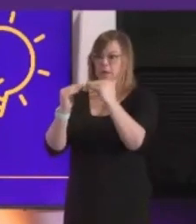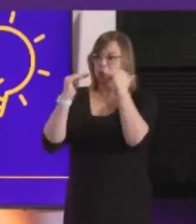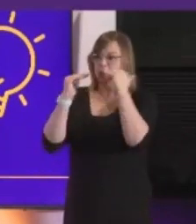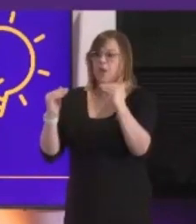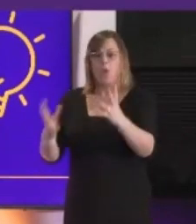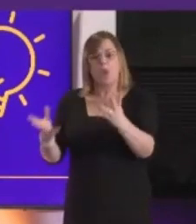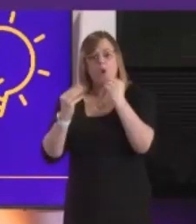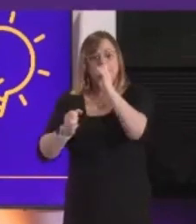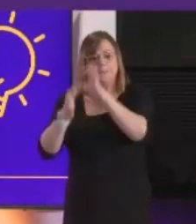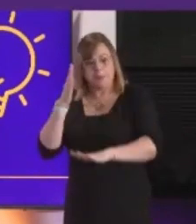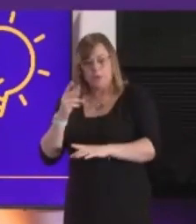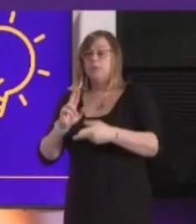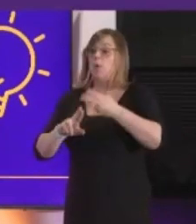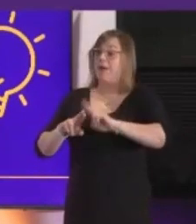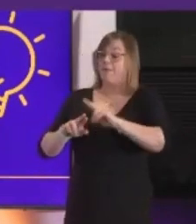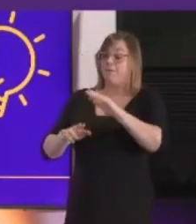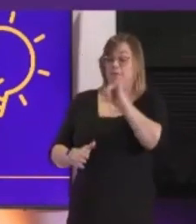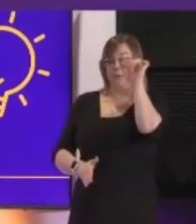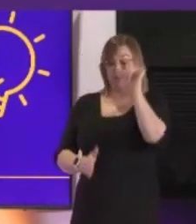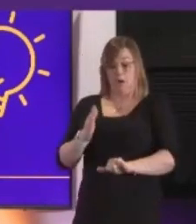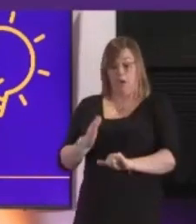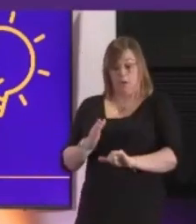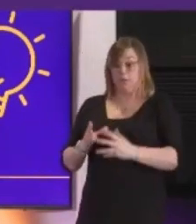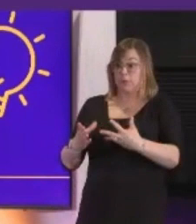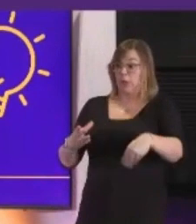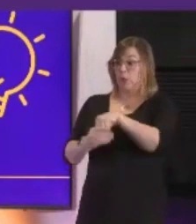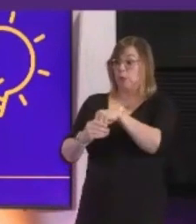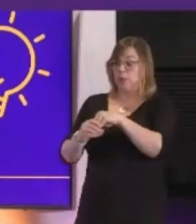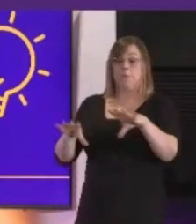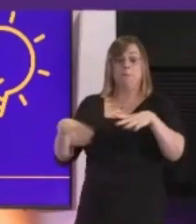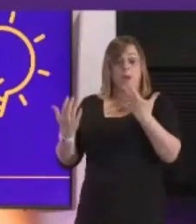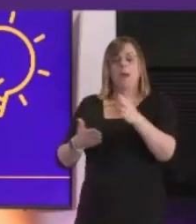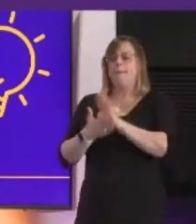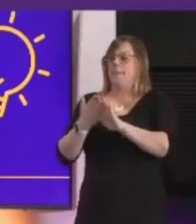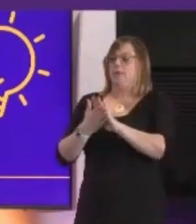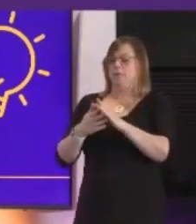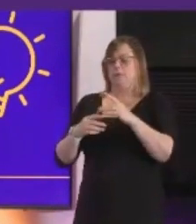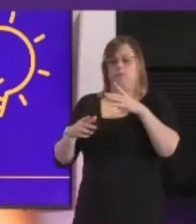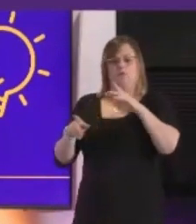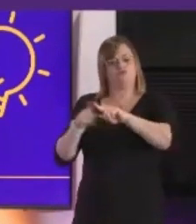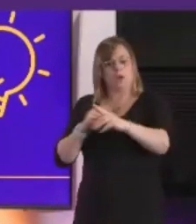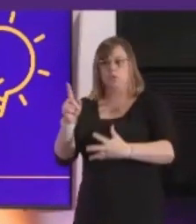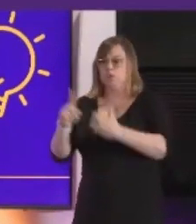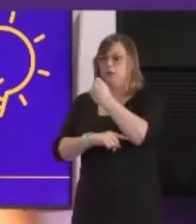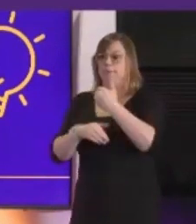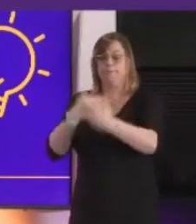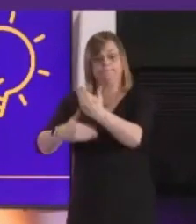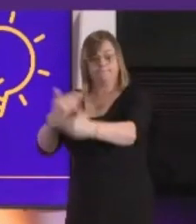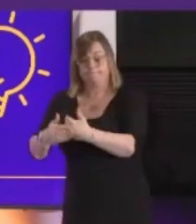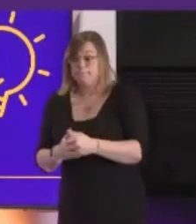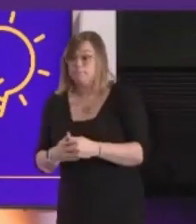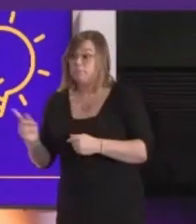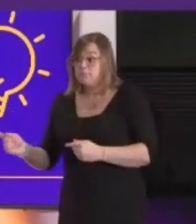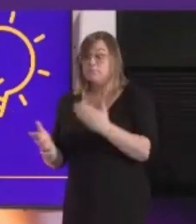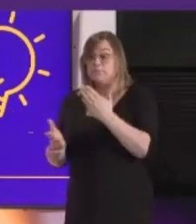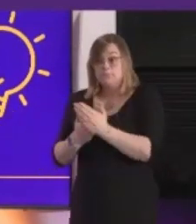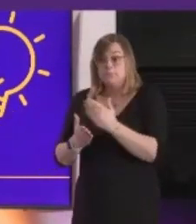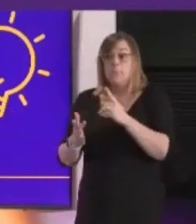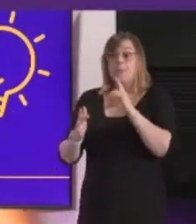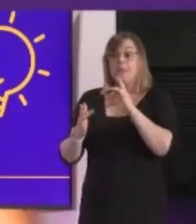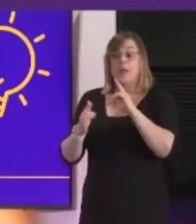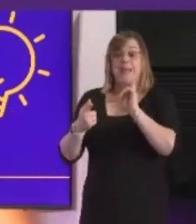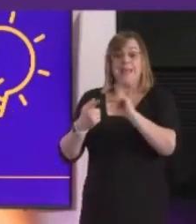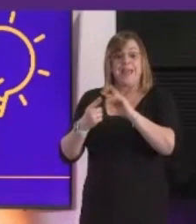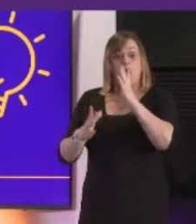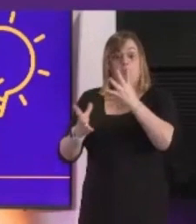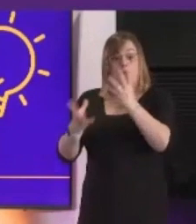experience. So if we can include that from the outset, then that's always what we would strive to do. And are you doing that within the design of the actual e-learning resources that you're building